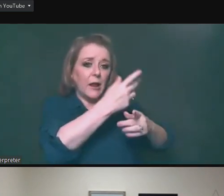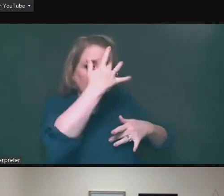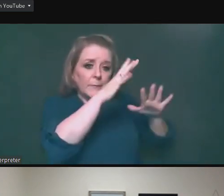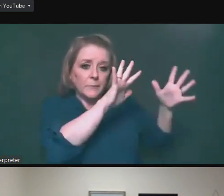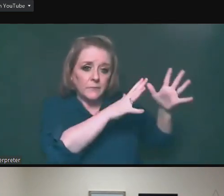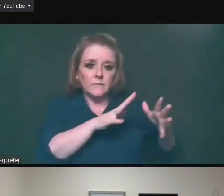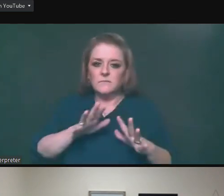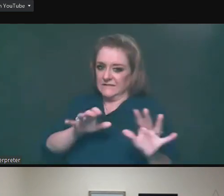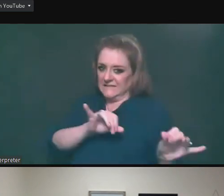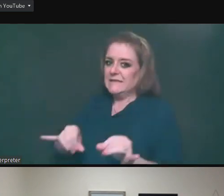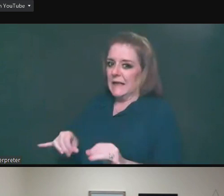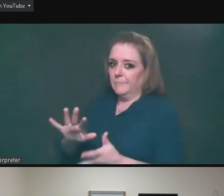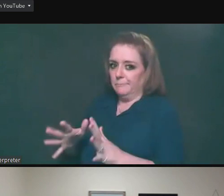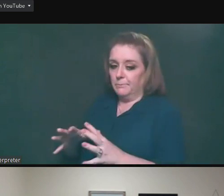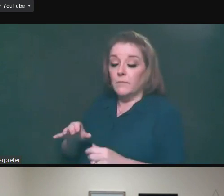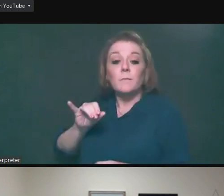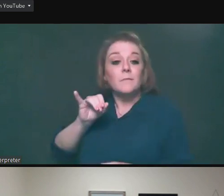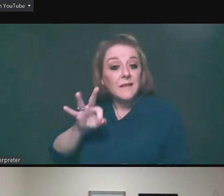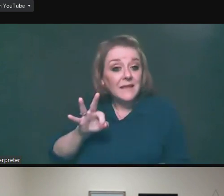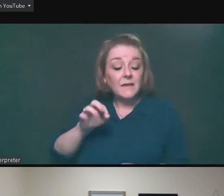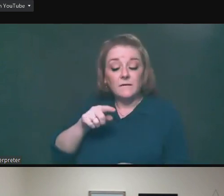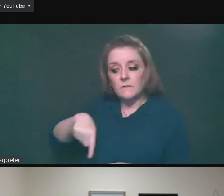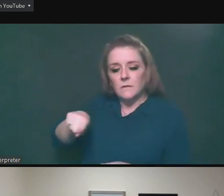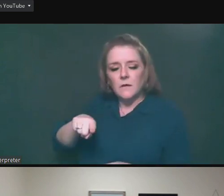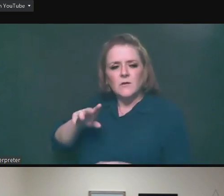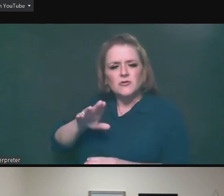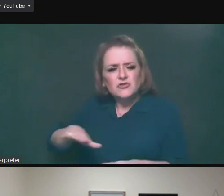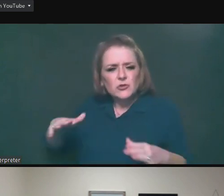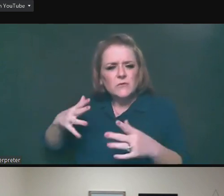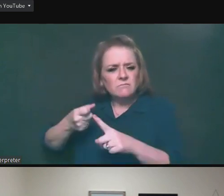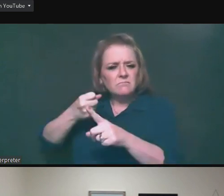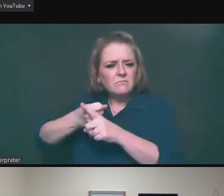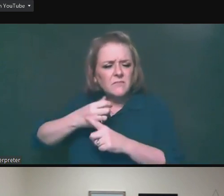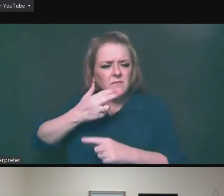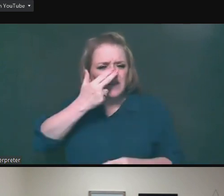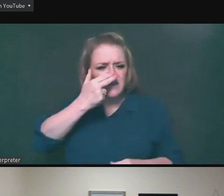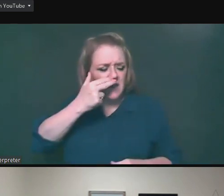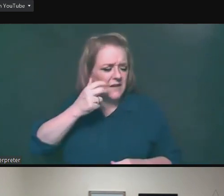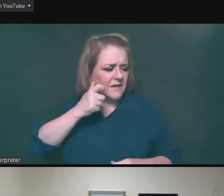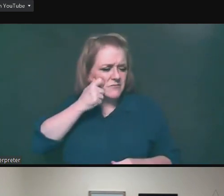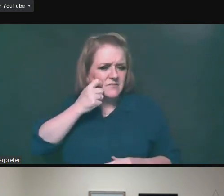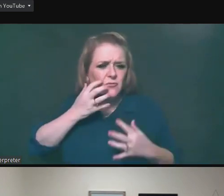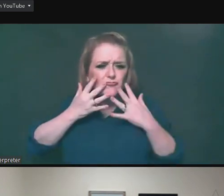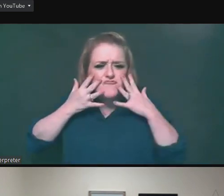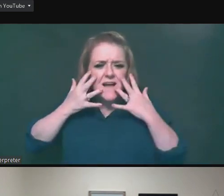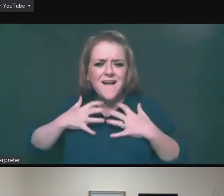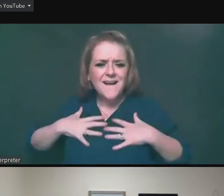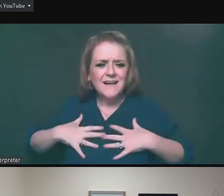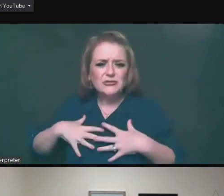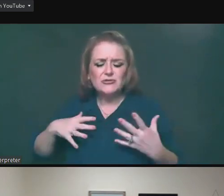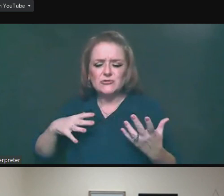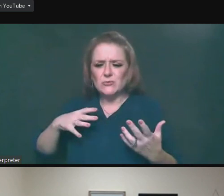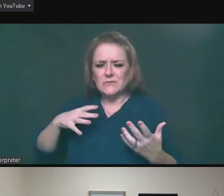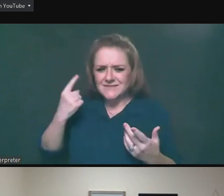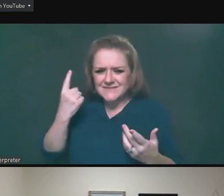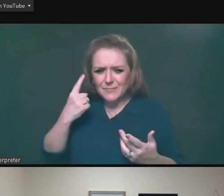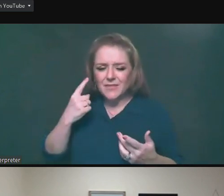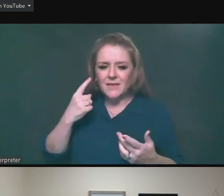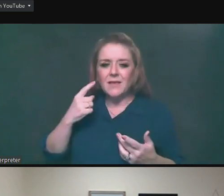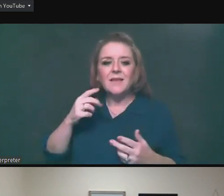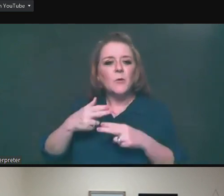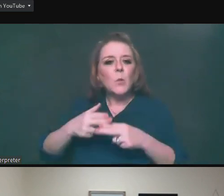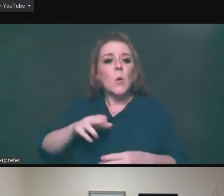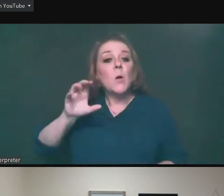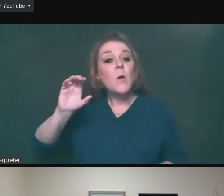our parents that if these kiddos show up with these funny rashes or funny skin manifestations, it's called COVID toe